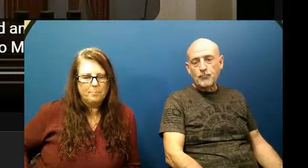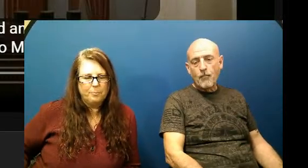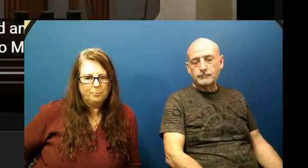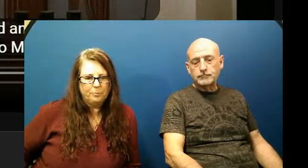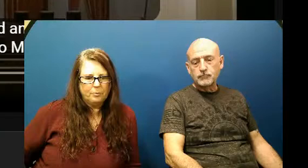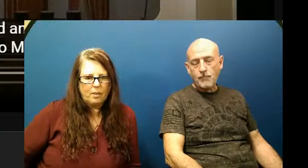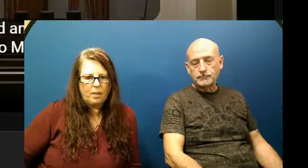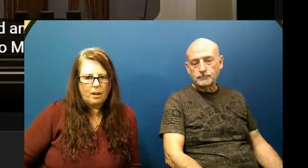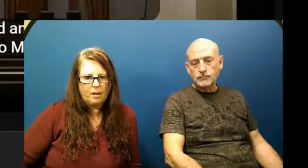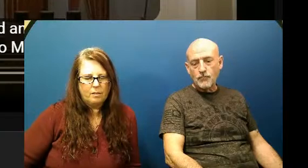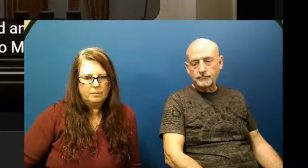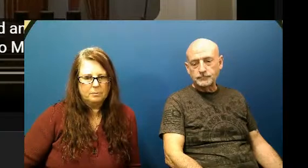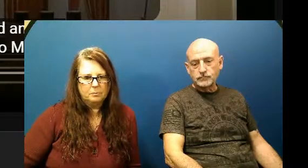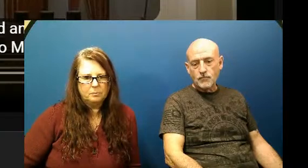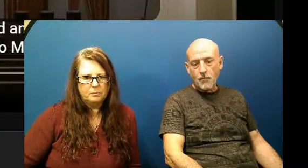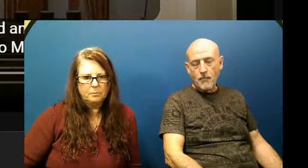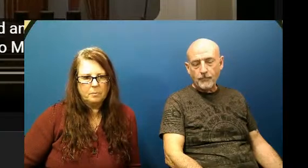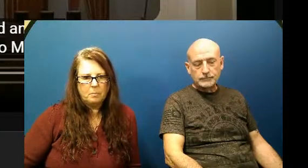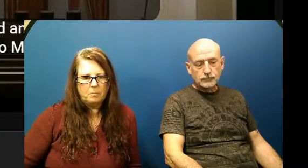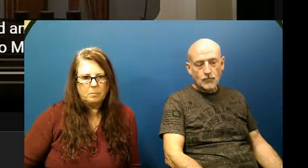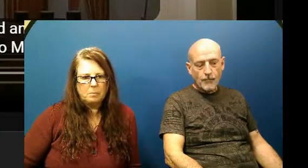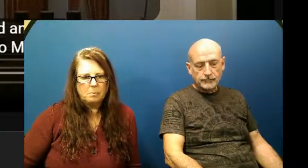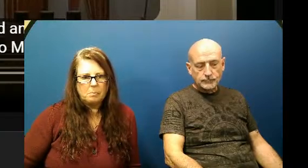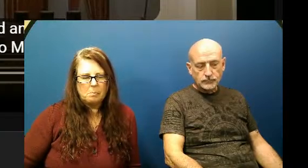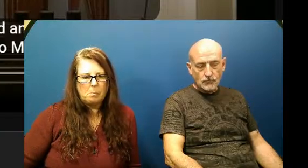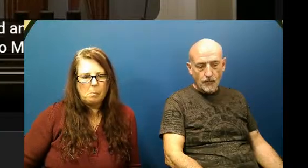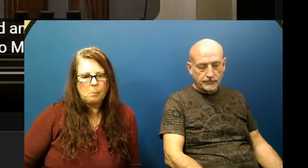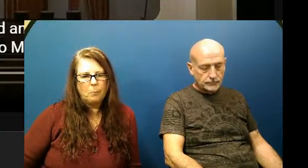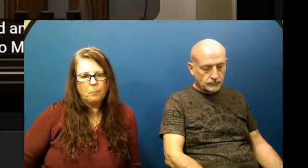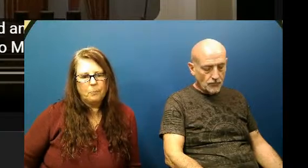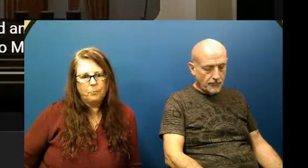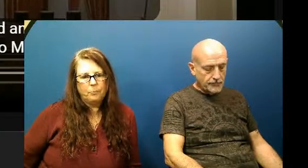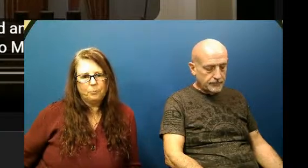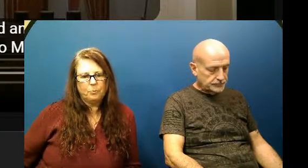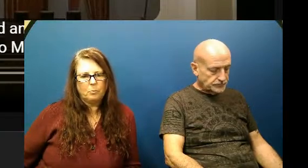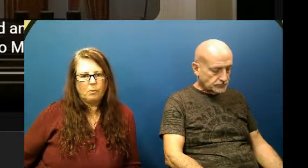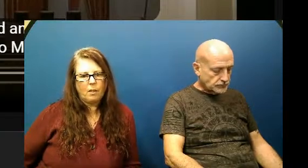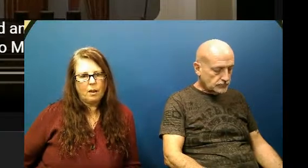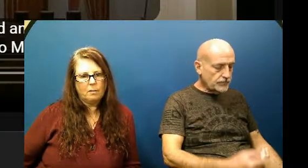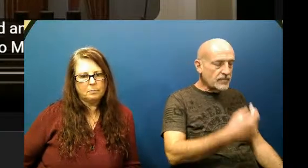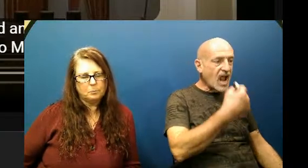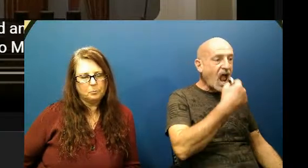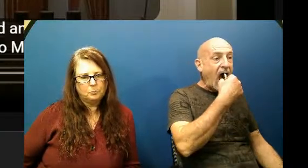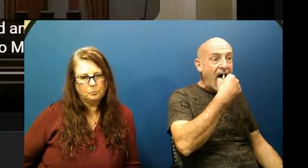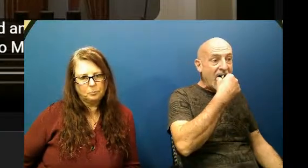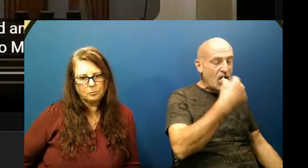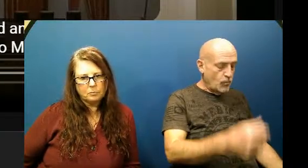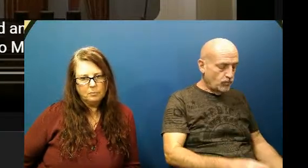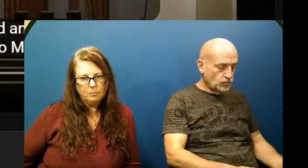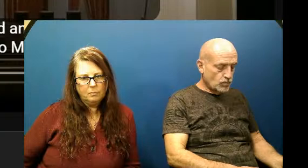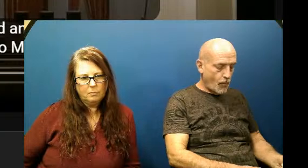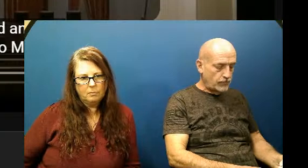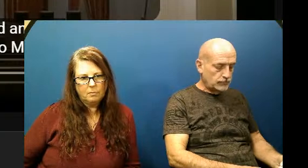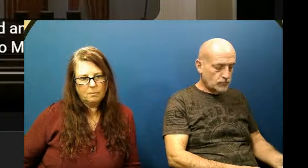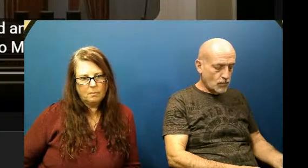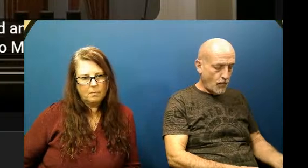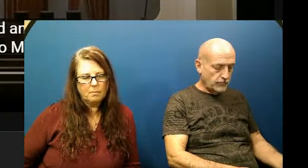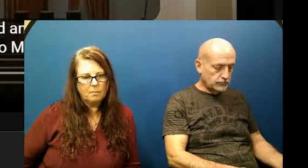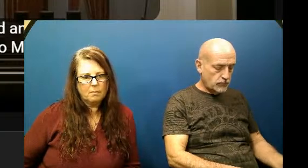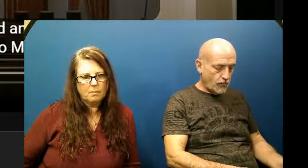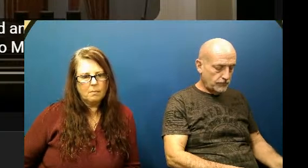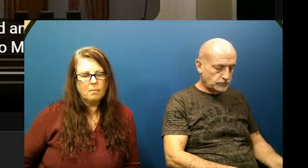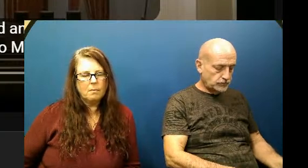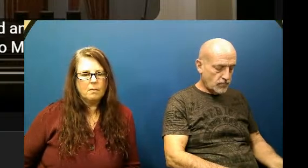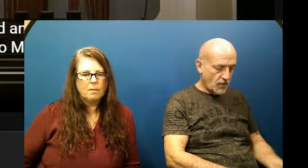can't act with respect to TikTok. They could act with respect to ByteDance. Why isn't this Congress acting with respect to ByteDance,